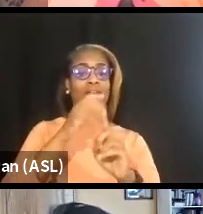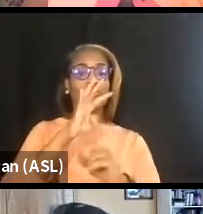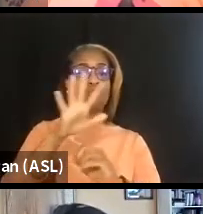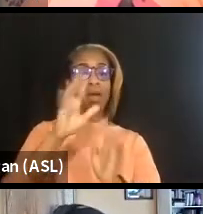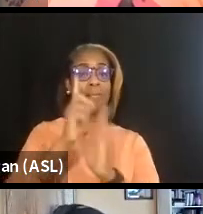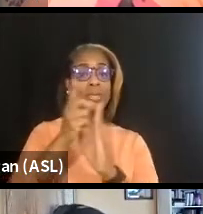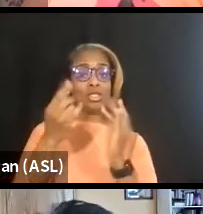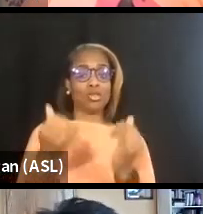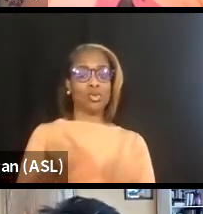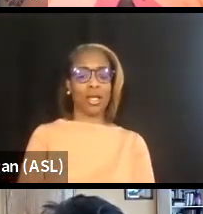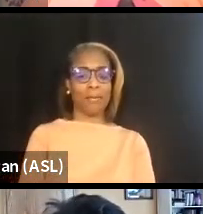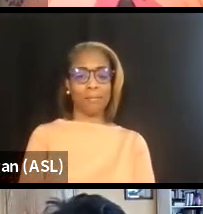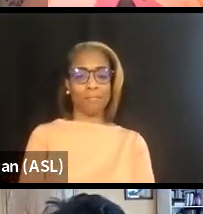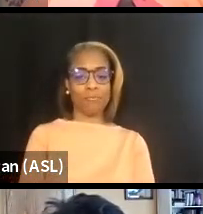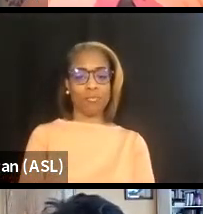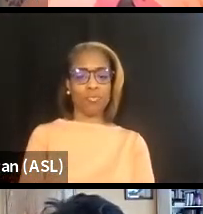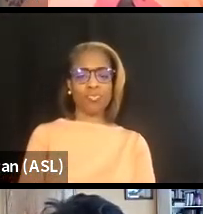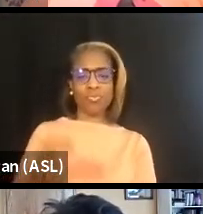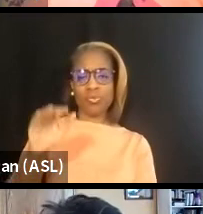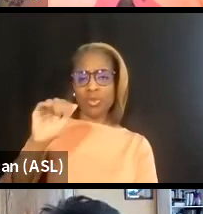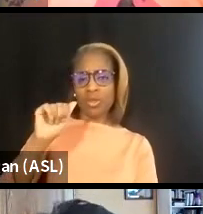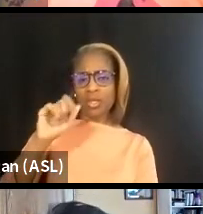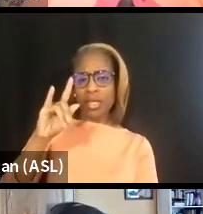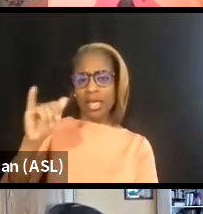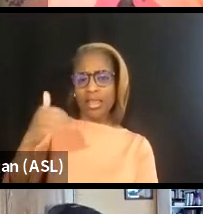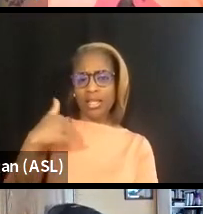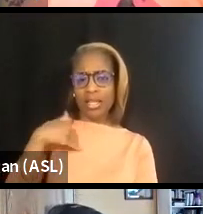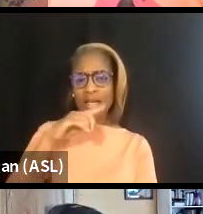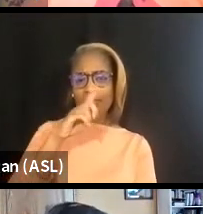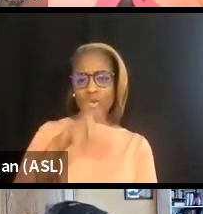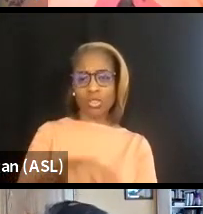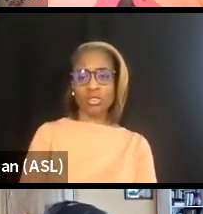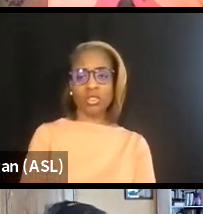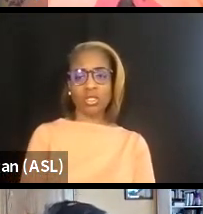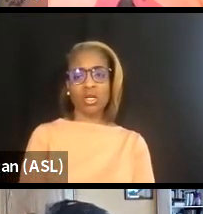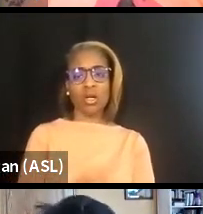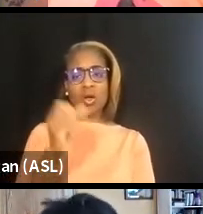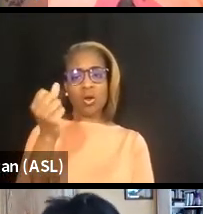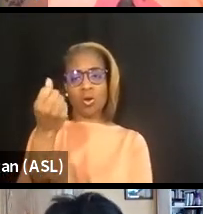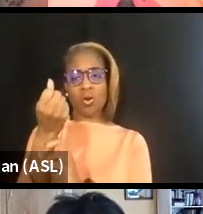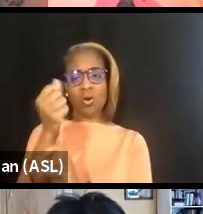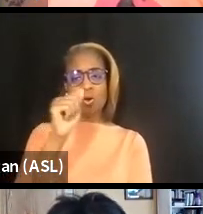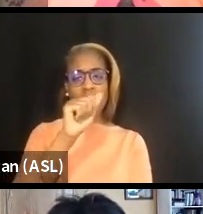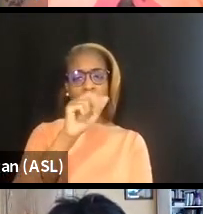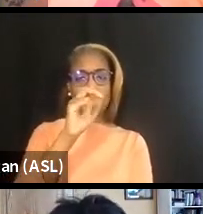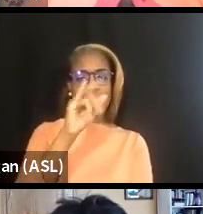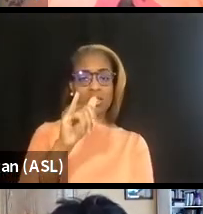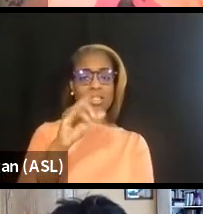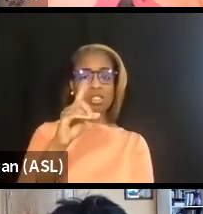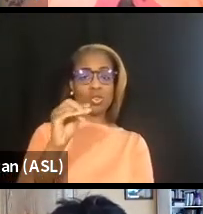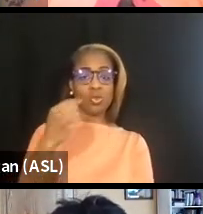Okay. Anthony has a question. Okay. I'll get to you in a second, Anthony. Do we know how